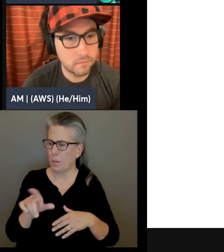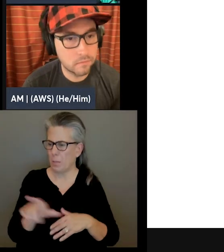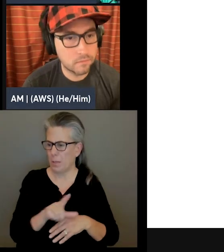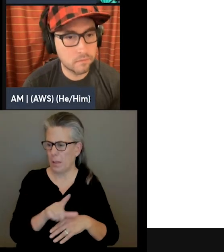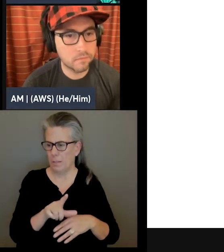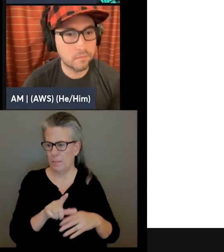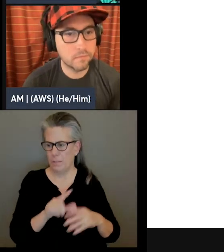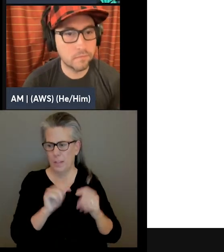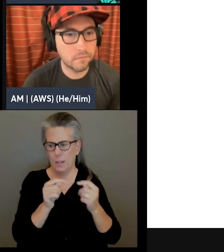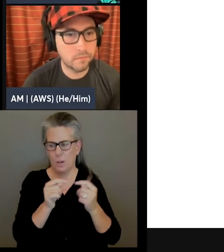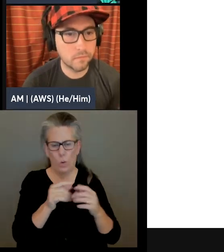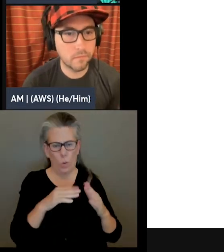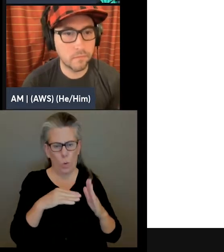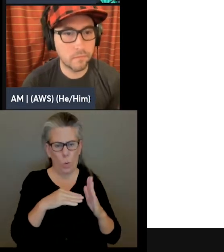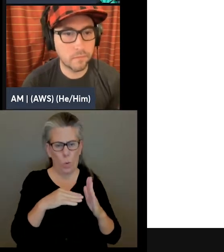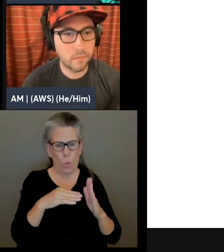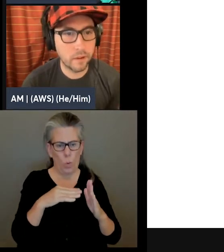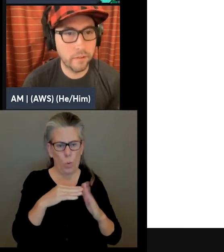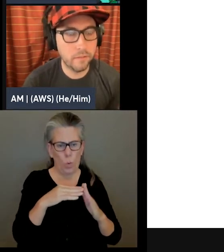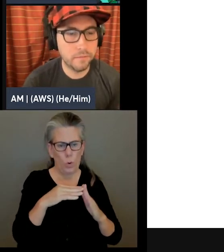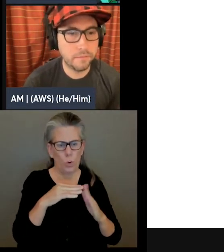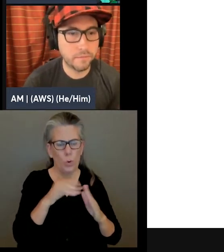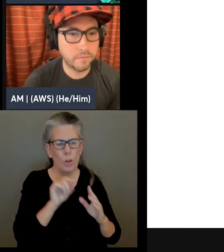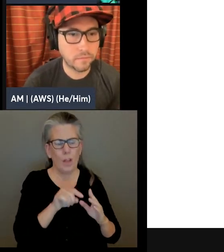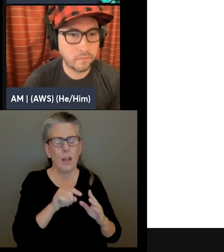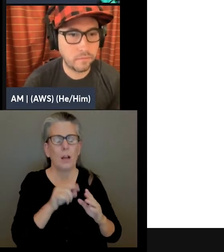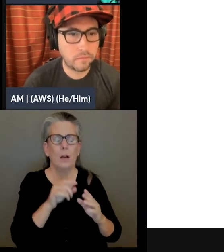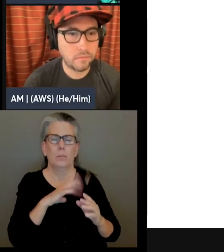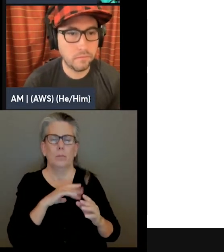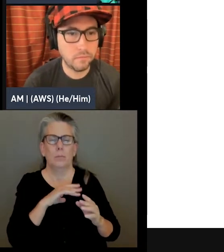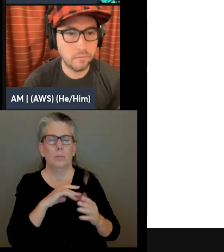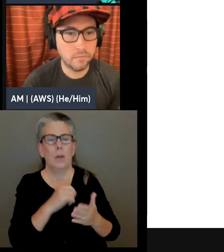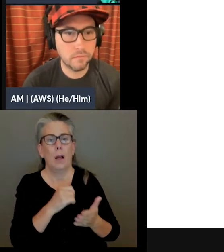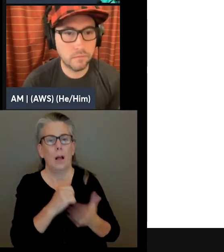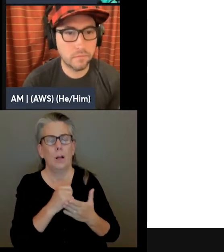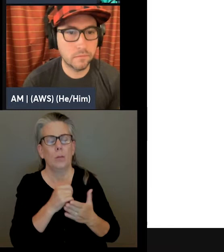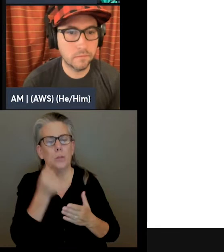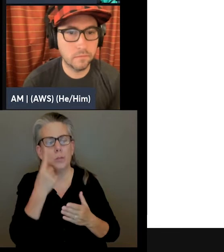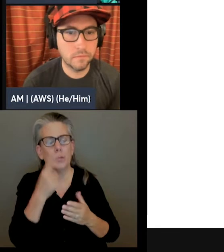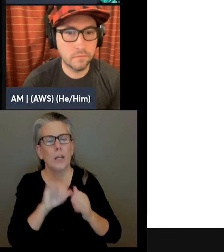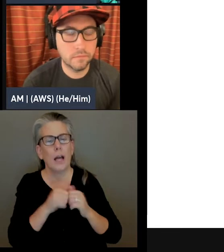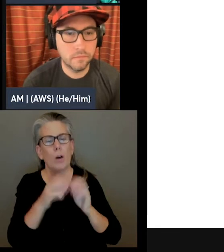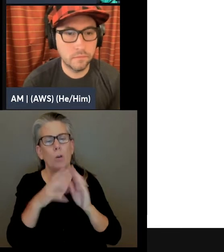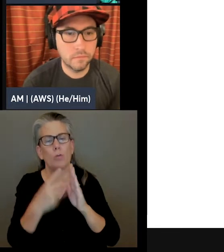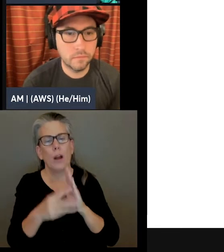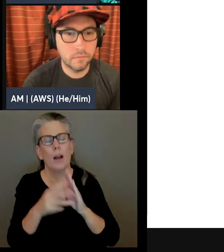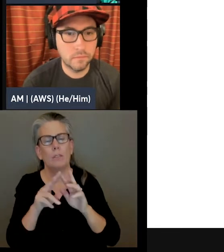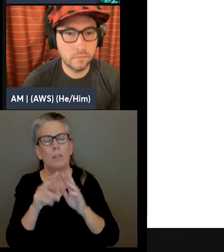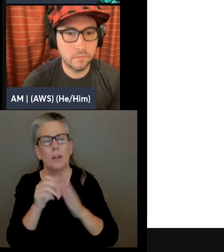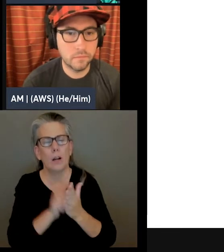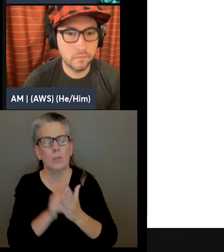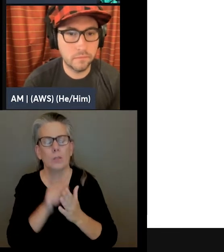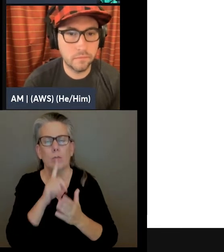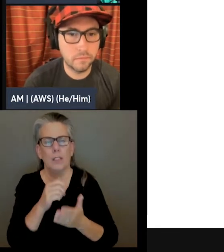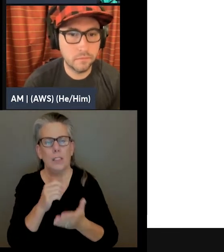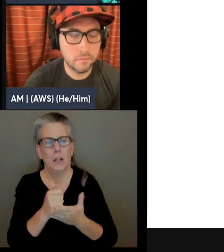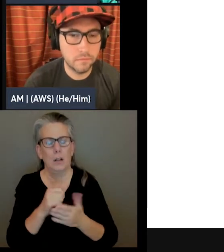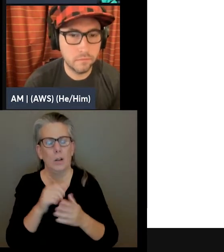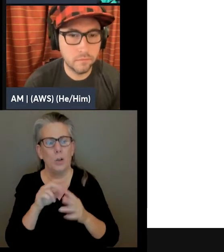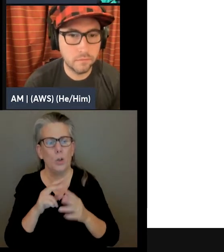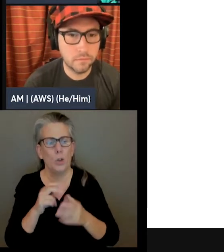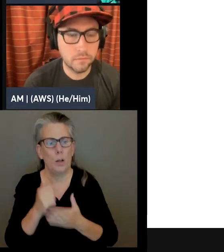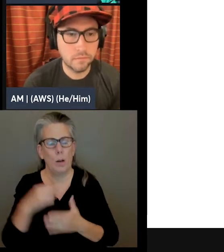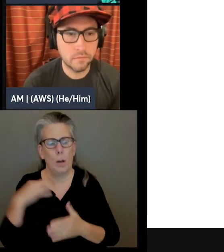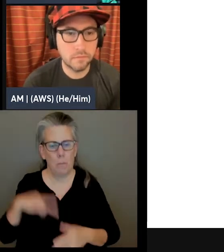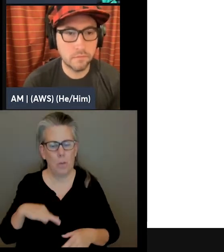of how graph databases are useful, where you have these 2 accounts that are connected by, it looks like a birthday and an email